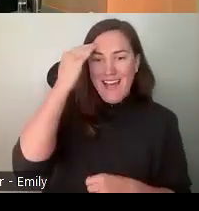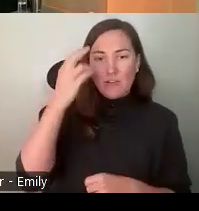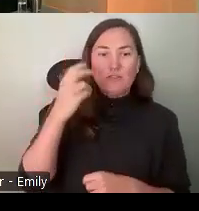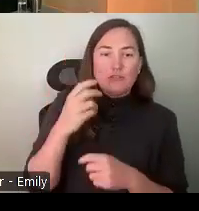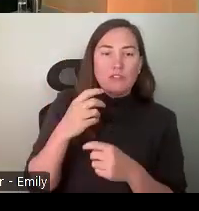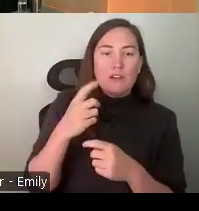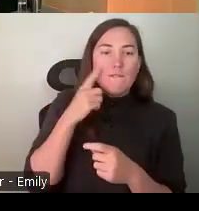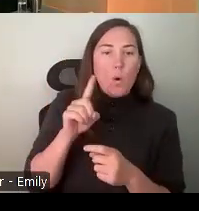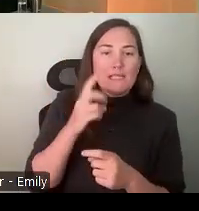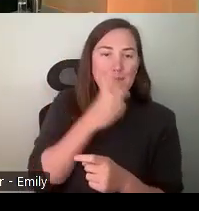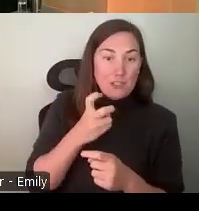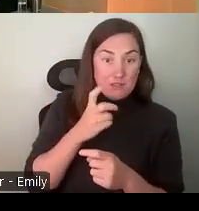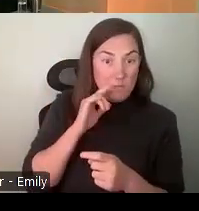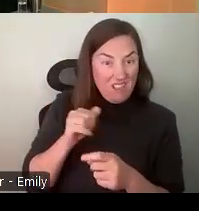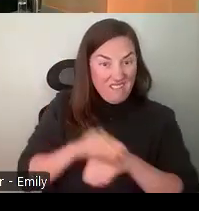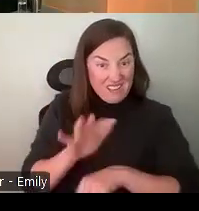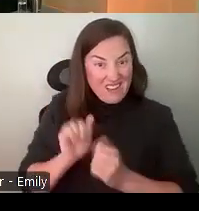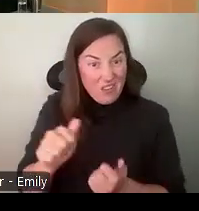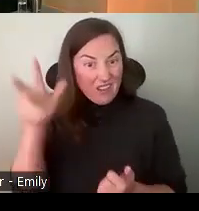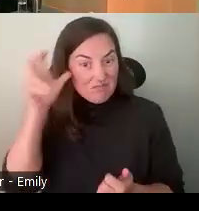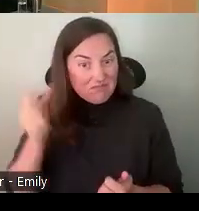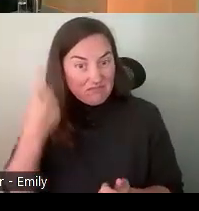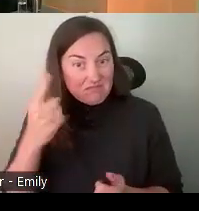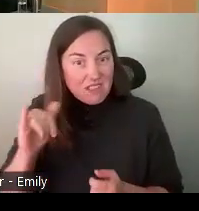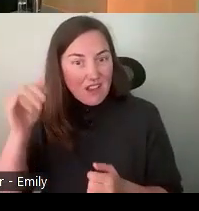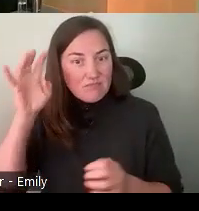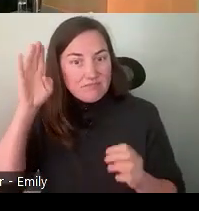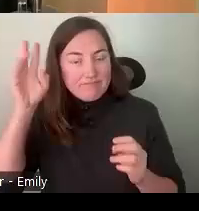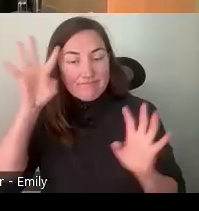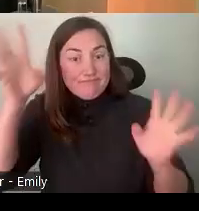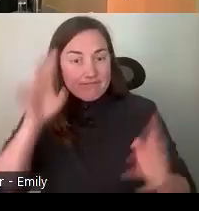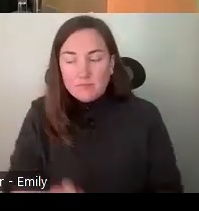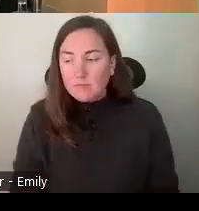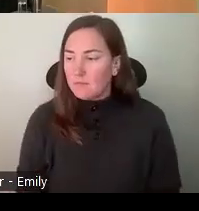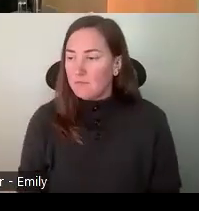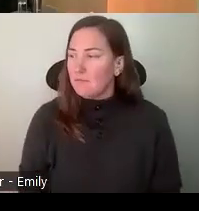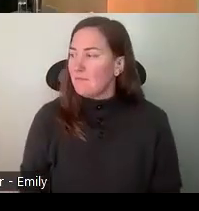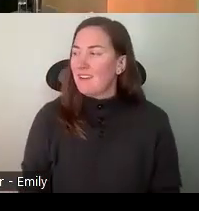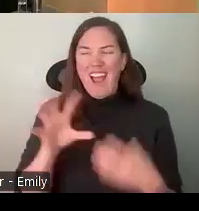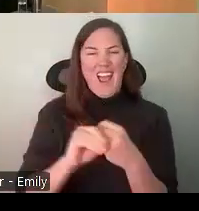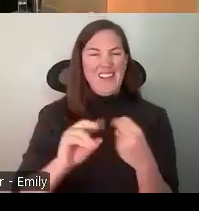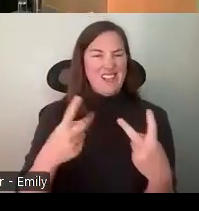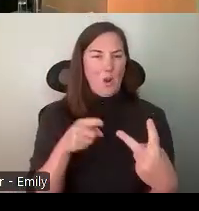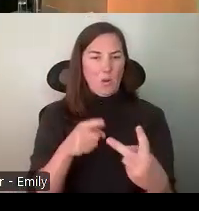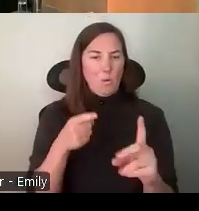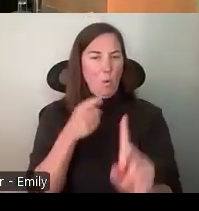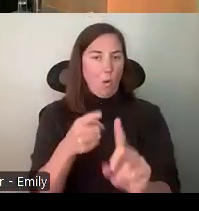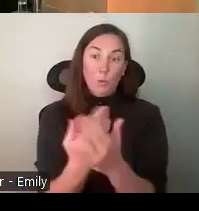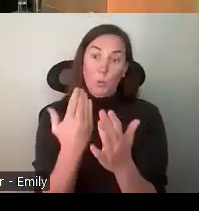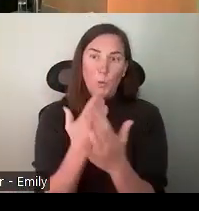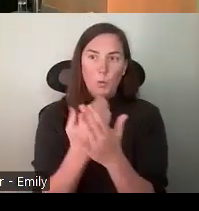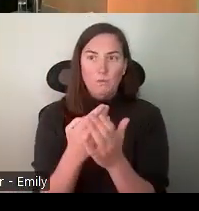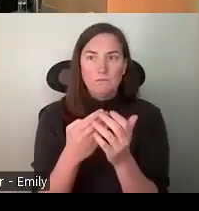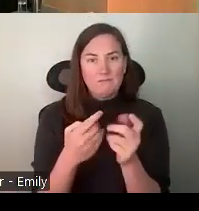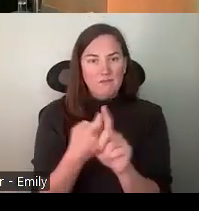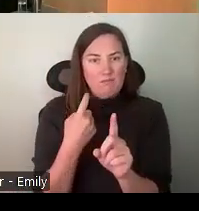of speech. And I want to throw in the second aim, which has developed for me over the last few years. As